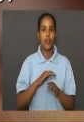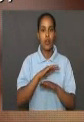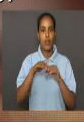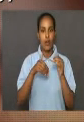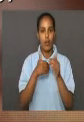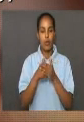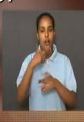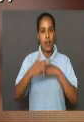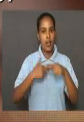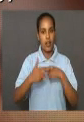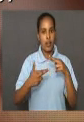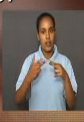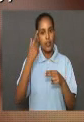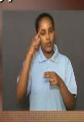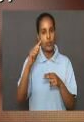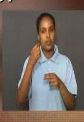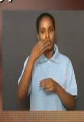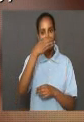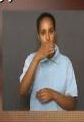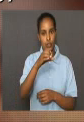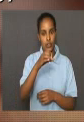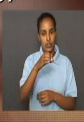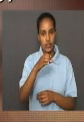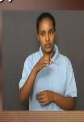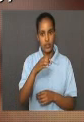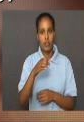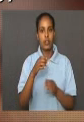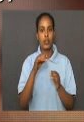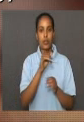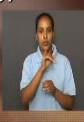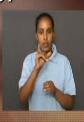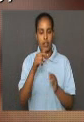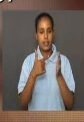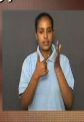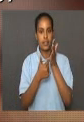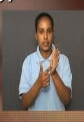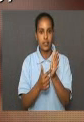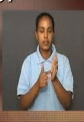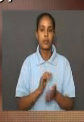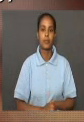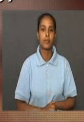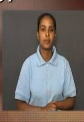overall reaction for the solution looks like this.